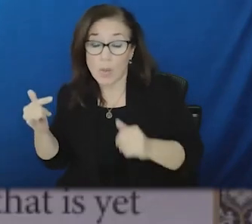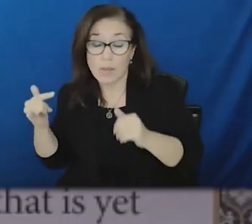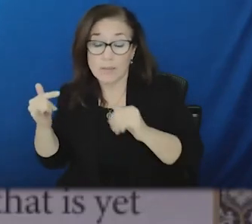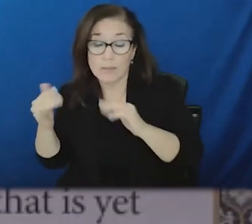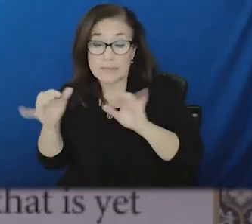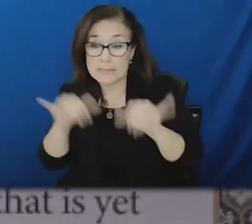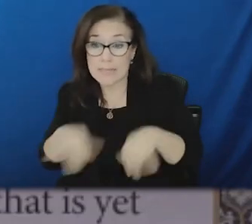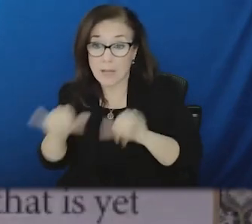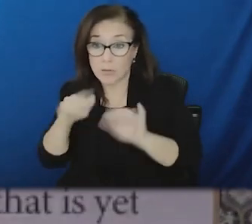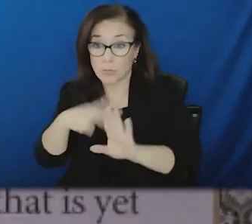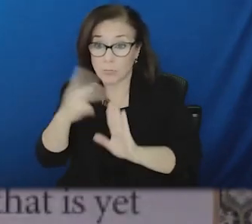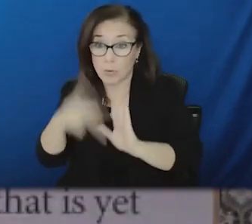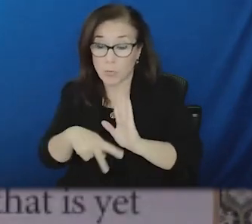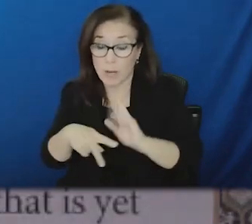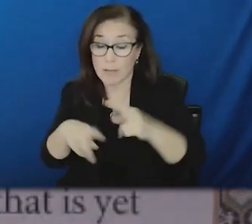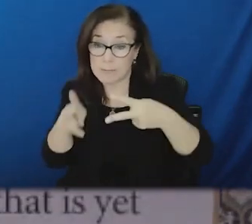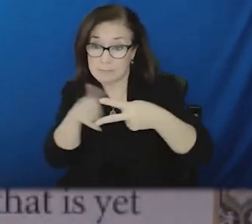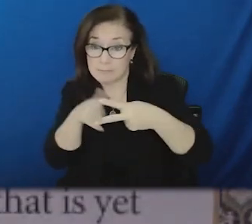have